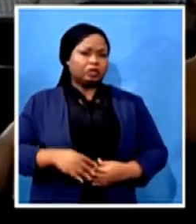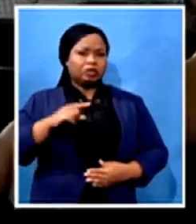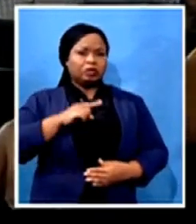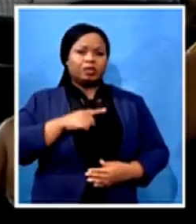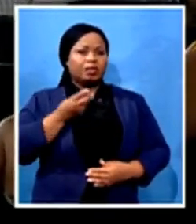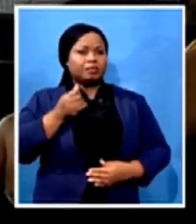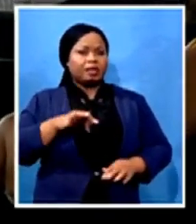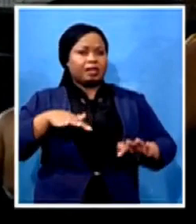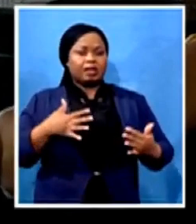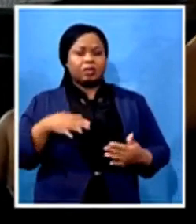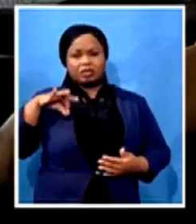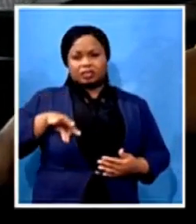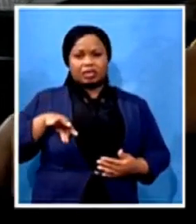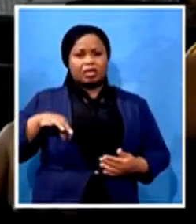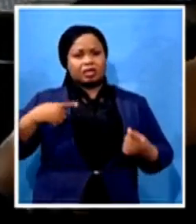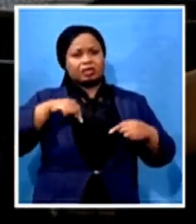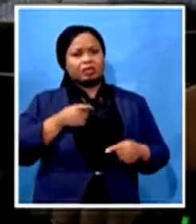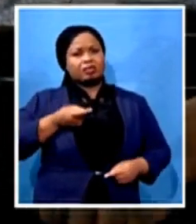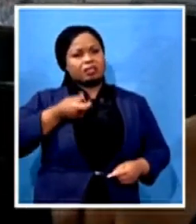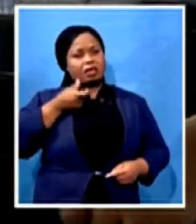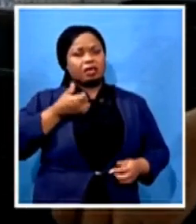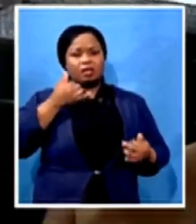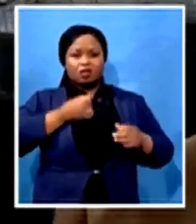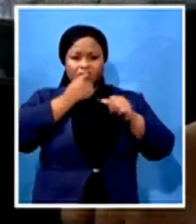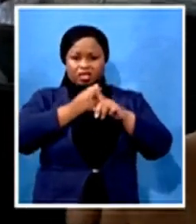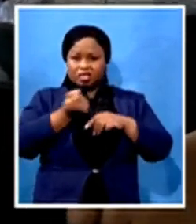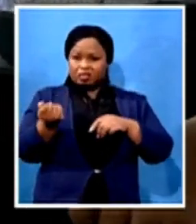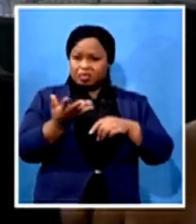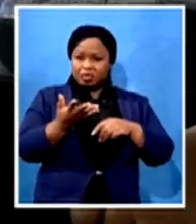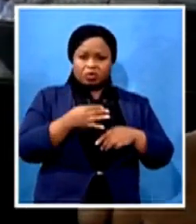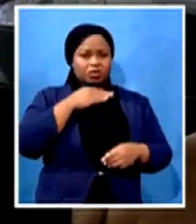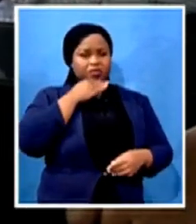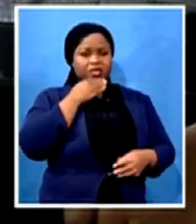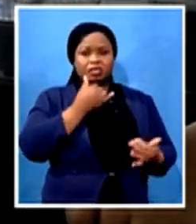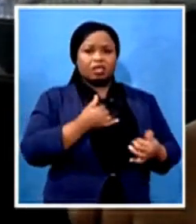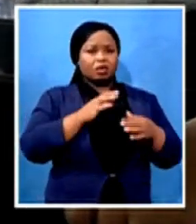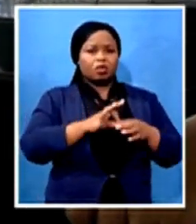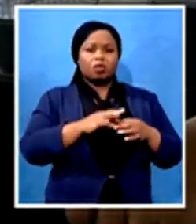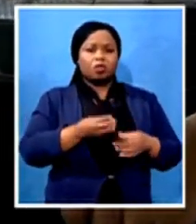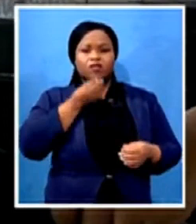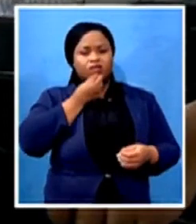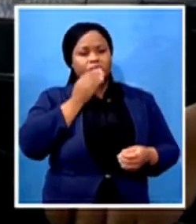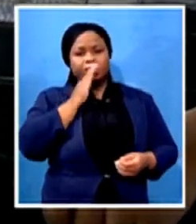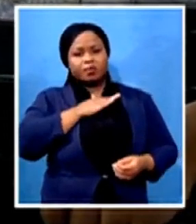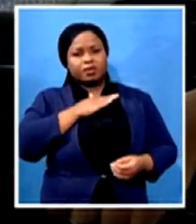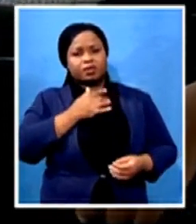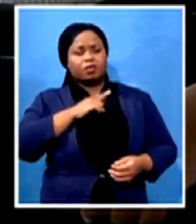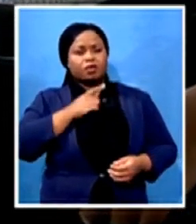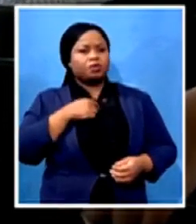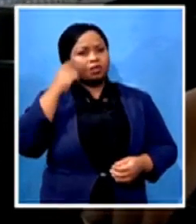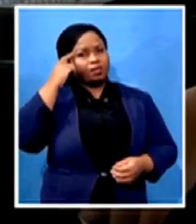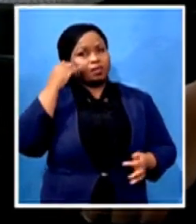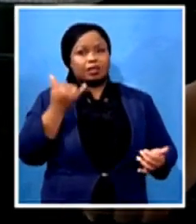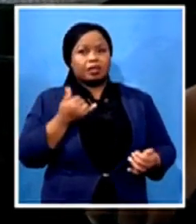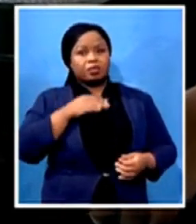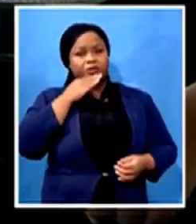Amatekisi menyuka kakhulu kuzosho ukuthi asisezukudla endlini. Khona manje besicabanga nokuthi kushuthi kumele sivuke ngo4 sambe ngeenyawo